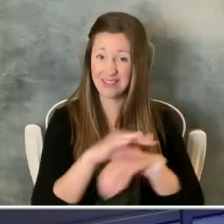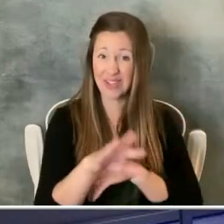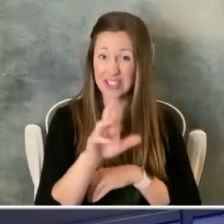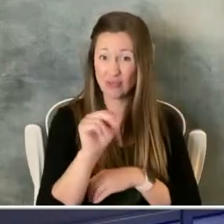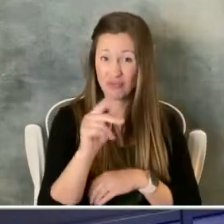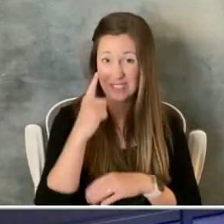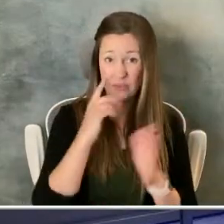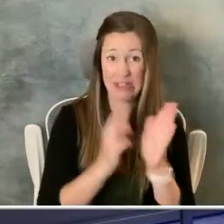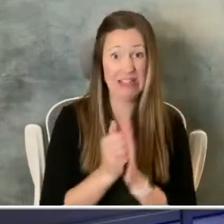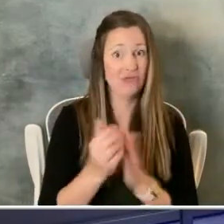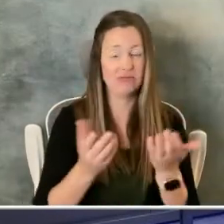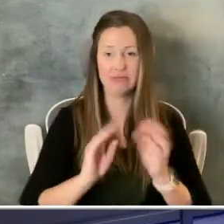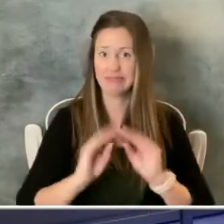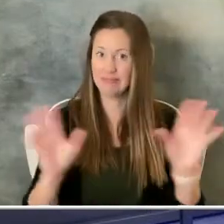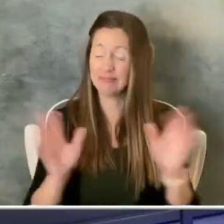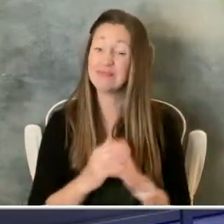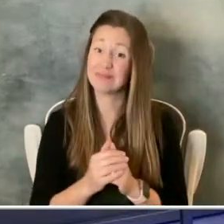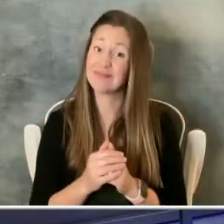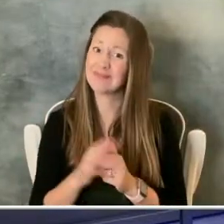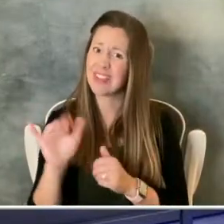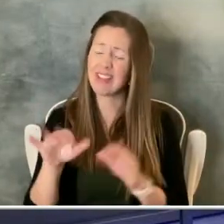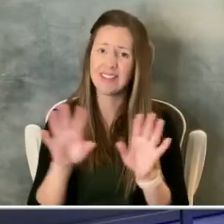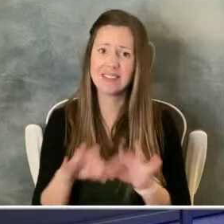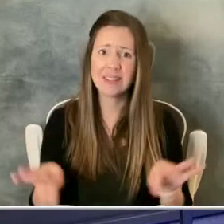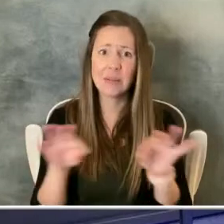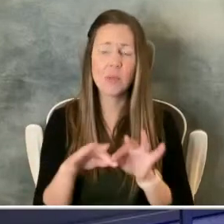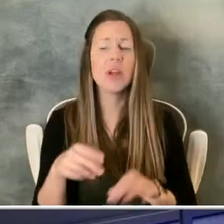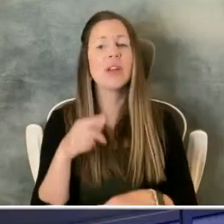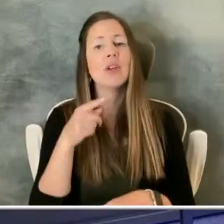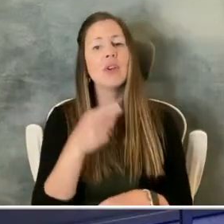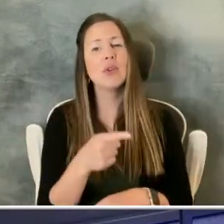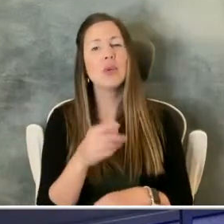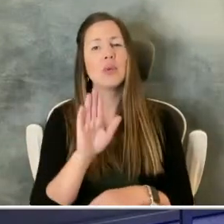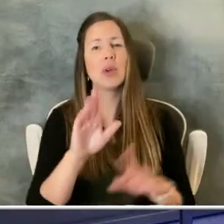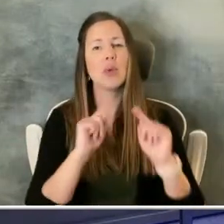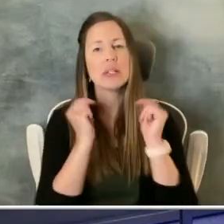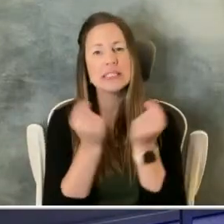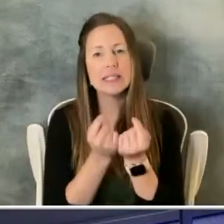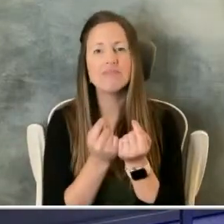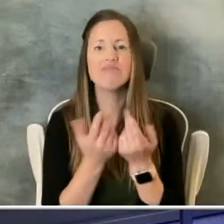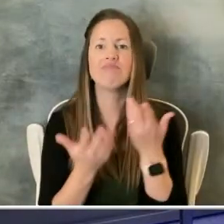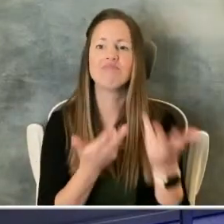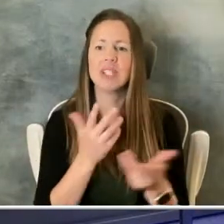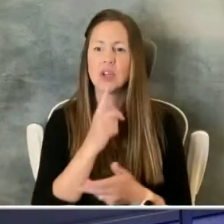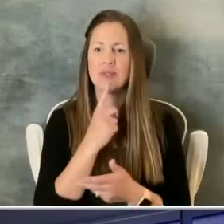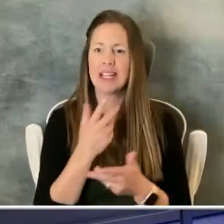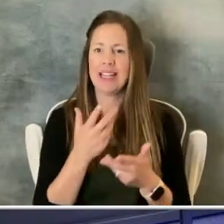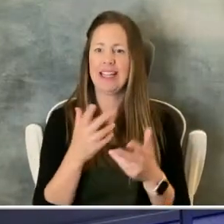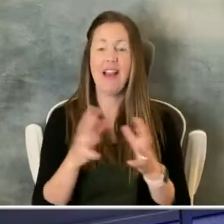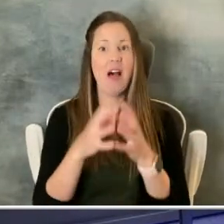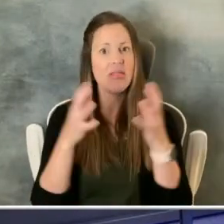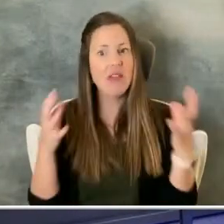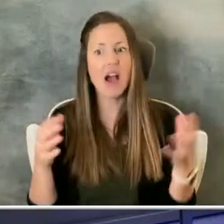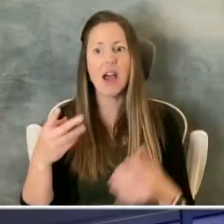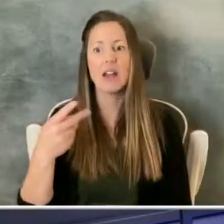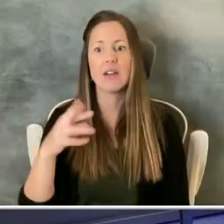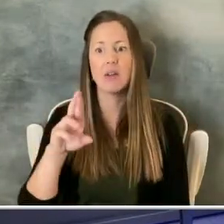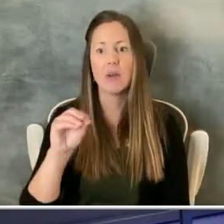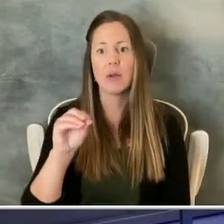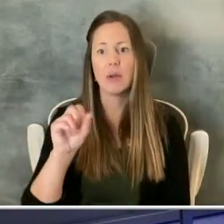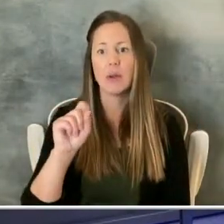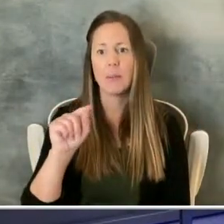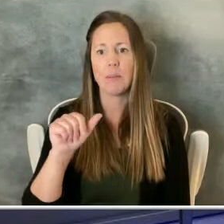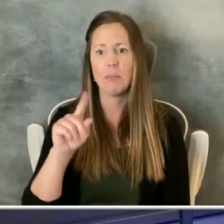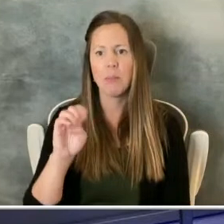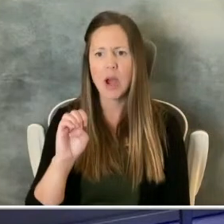a big darn deal. Now, you and your team and the team around you handle a lot of prostate cancer cases. You